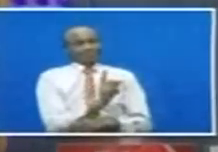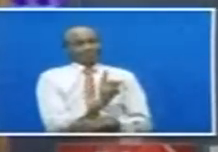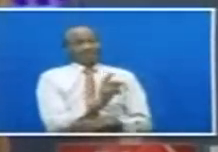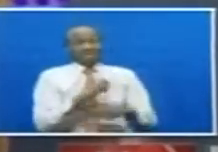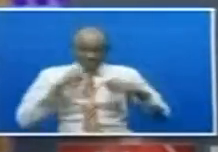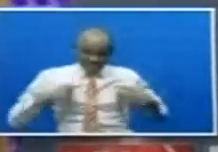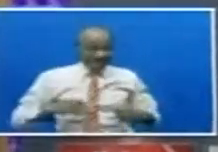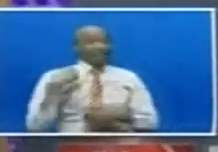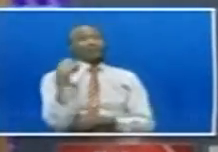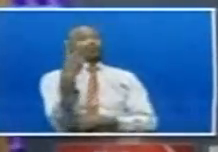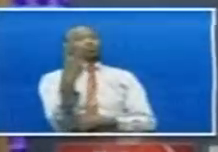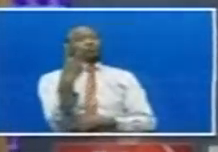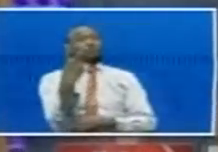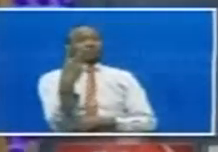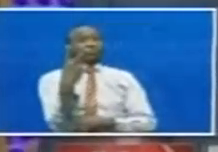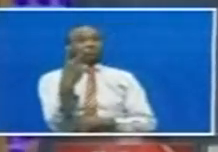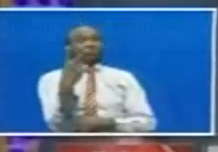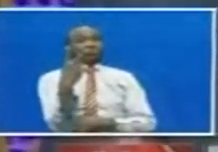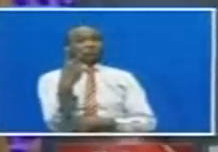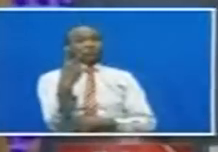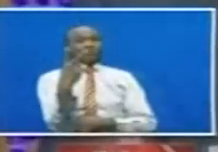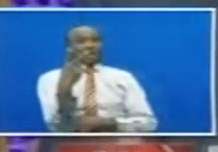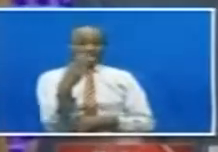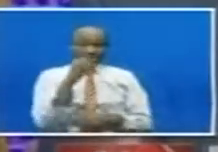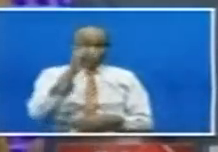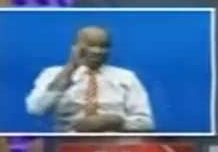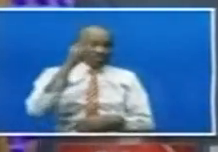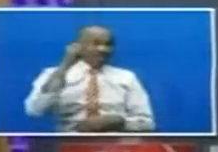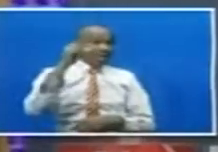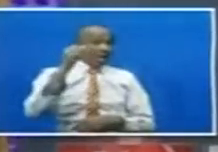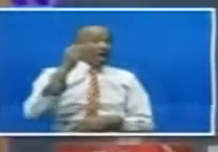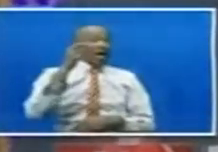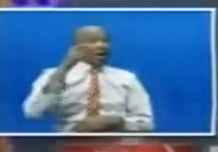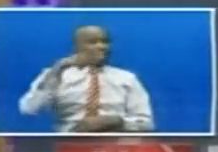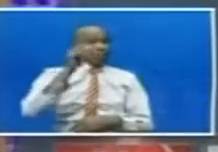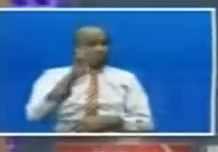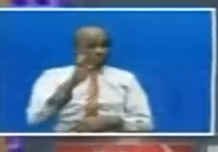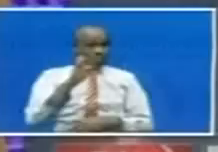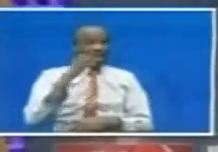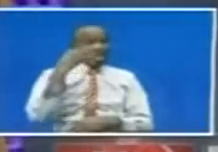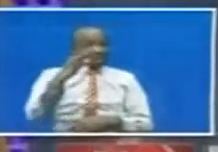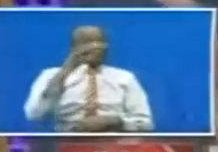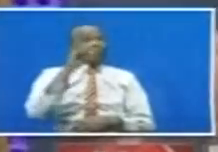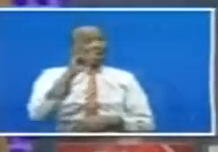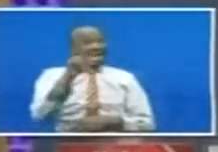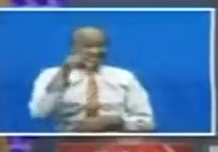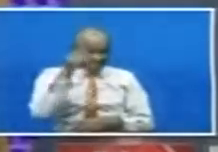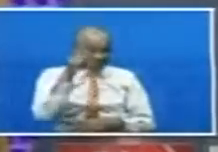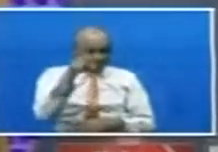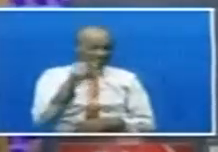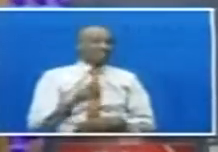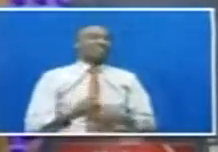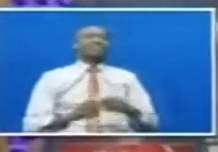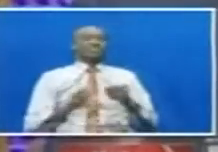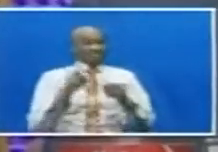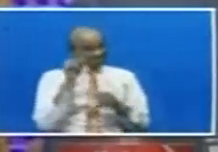China is the second biggest economy. And Singapore, for your information, is really a star